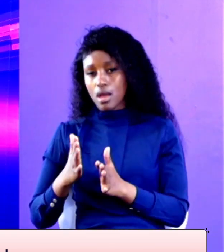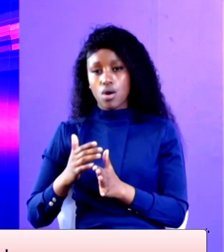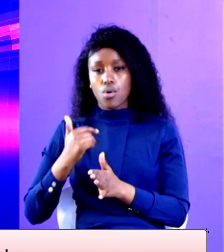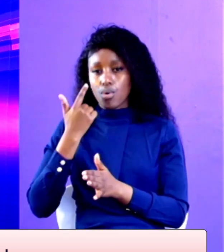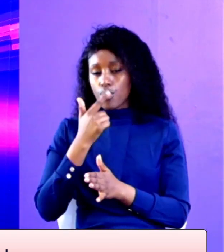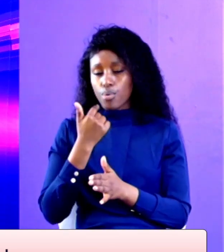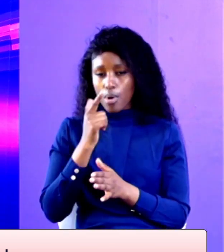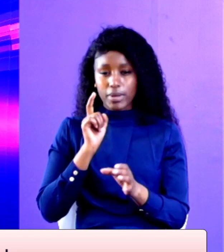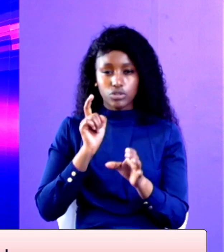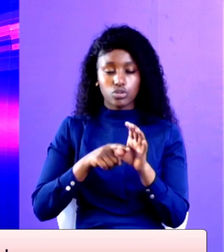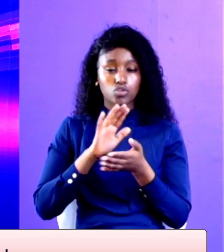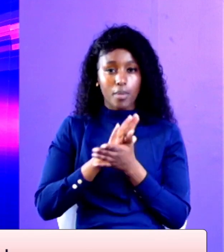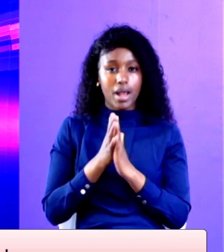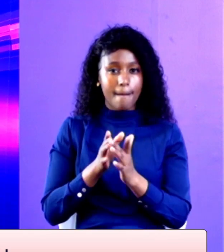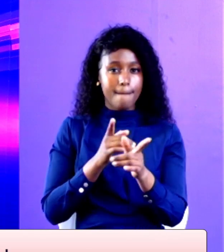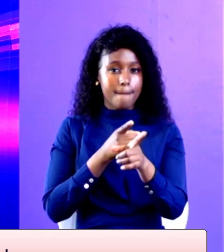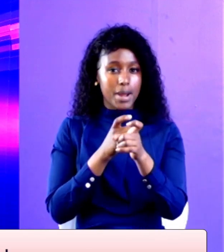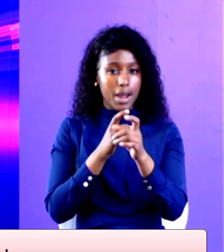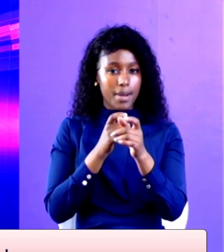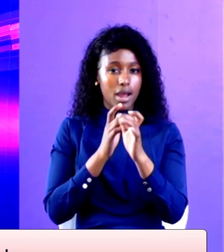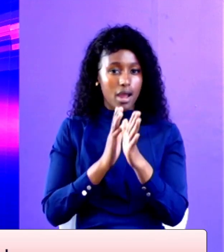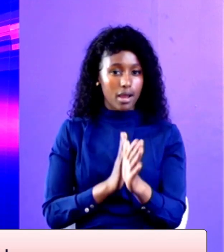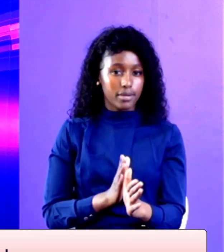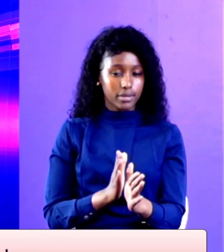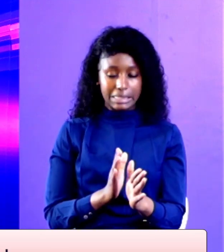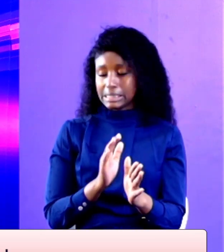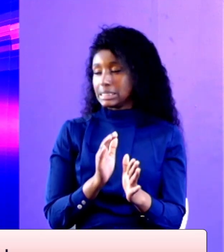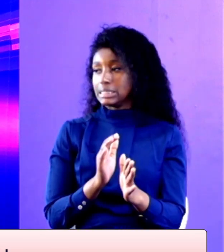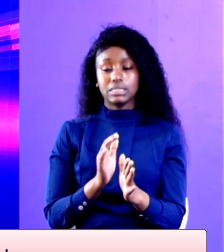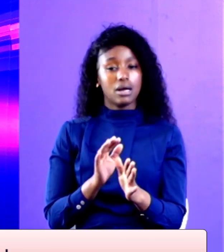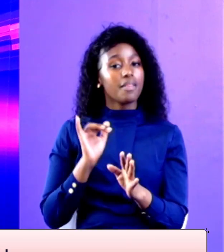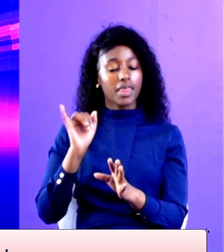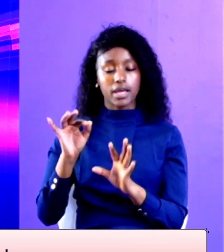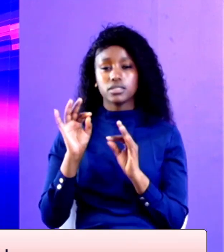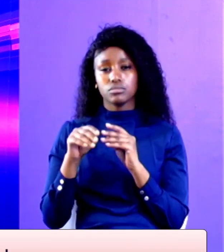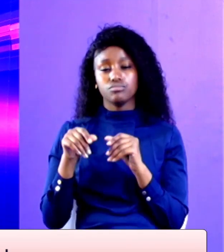on the attack, or maybe if he could